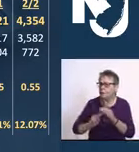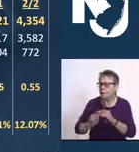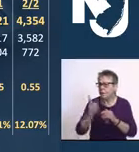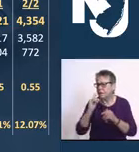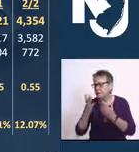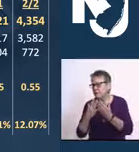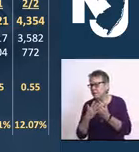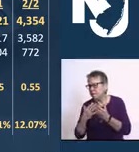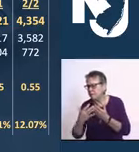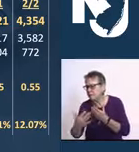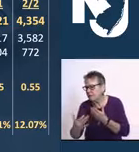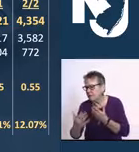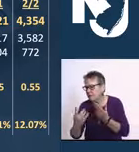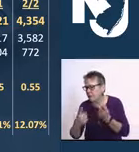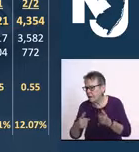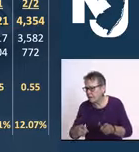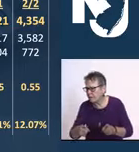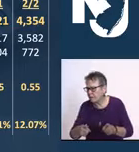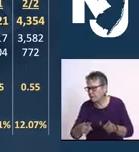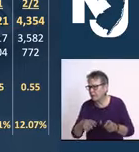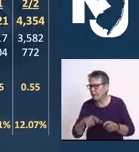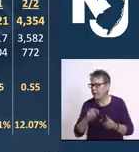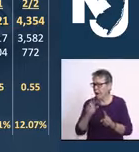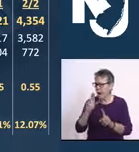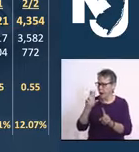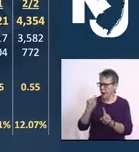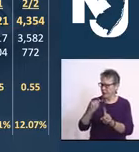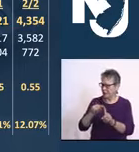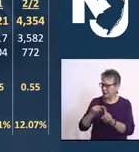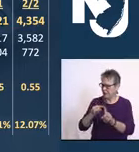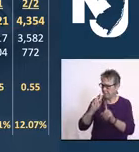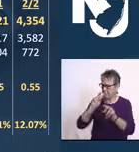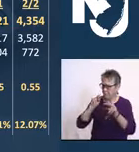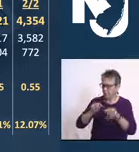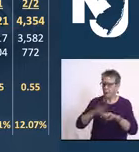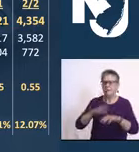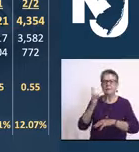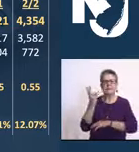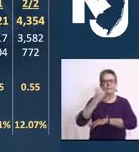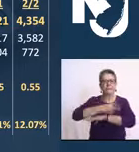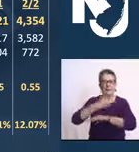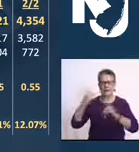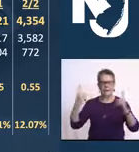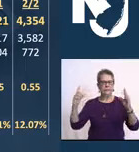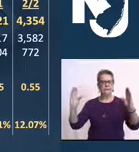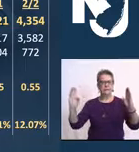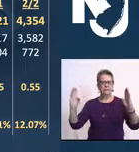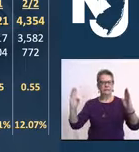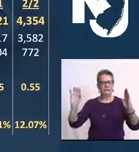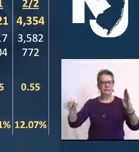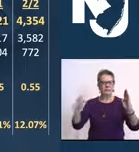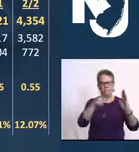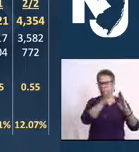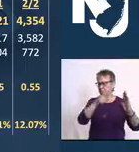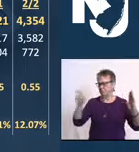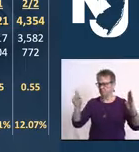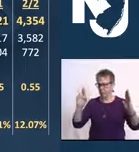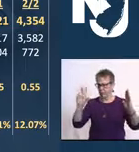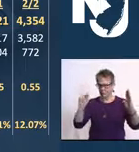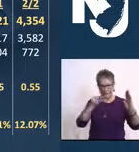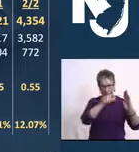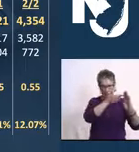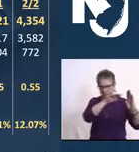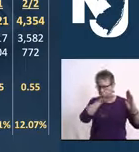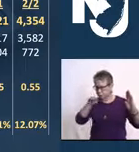the RT has a 7-day look back. The RT is giving us a more optimistic, fuller picture. Judy, I don't want to put words in your mouth,